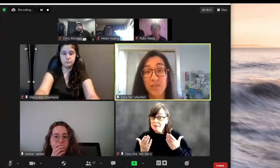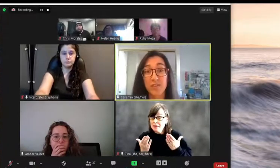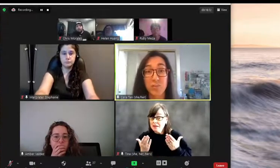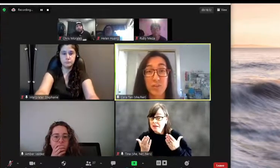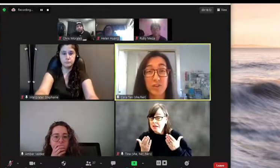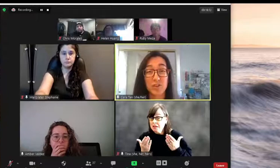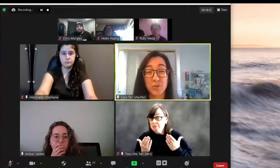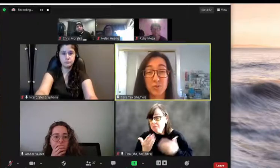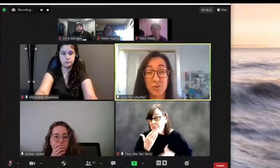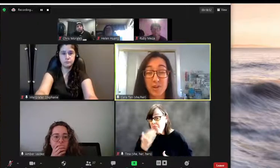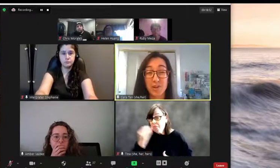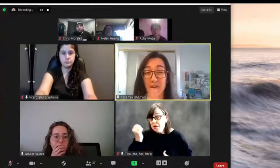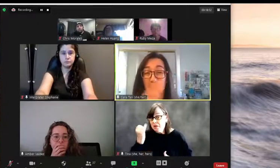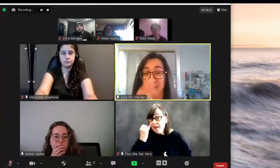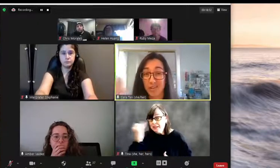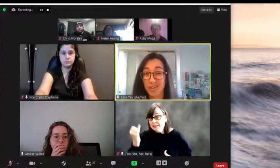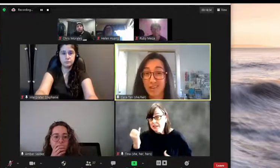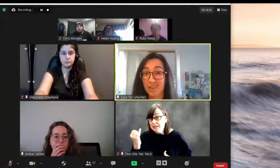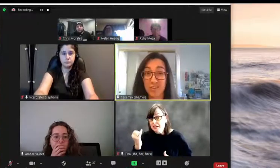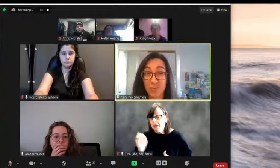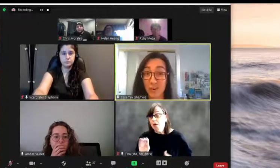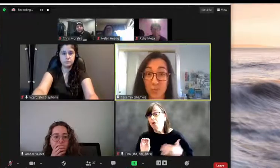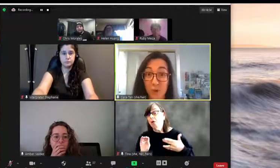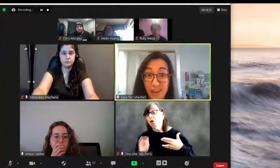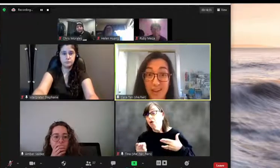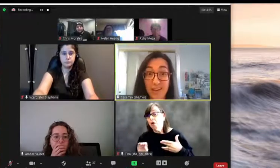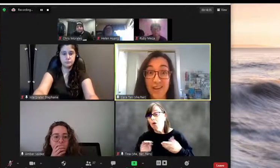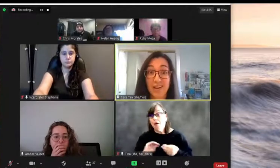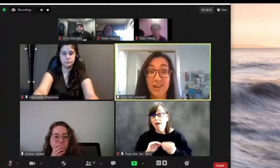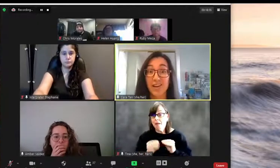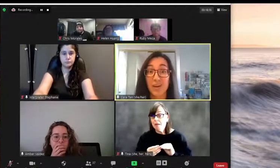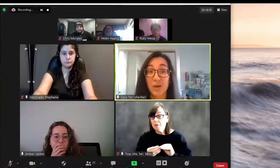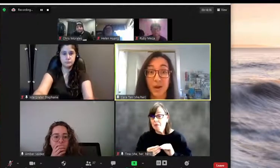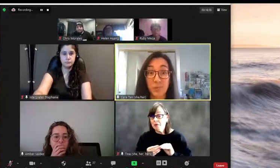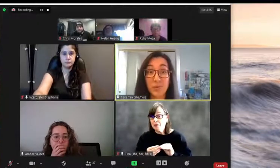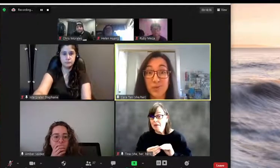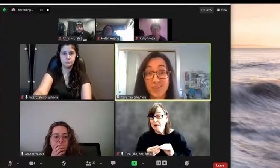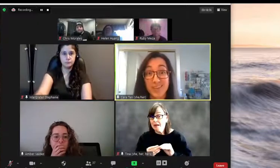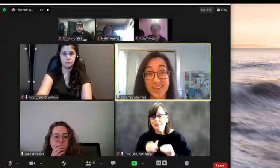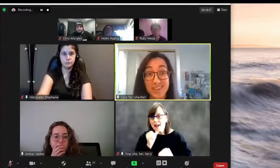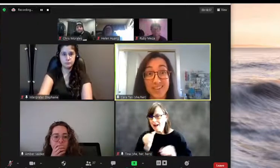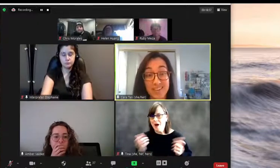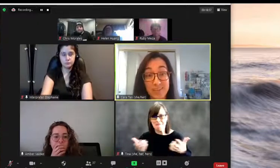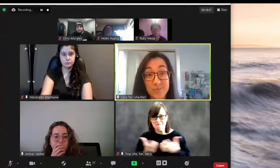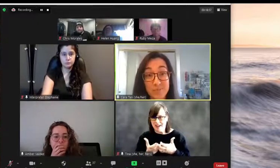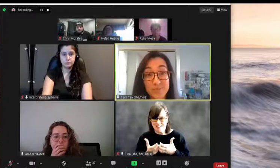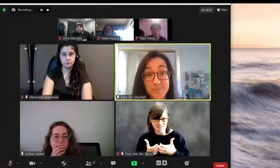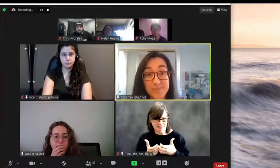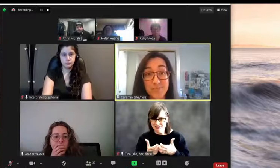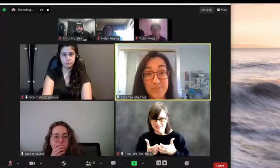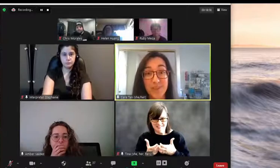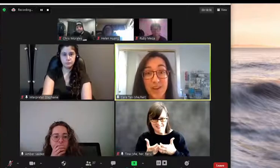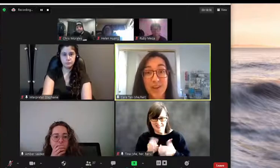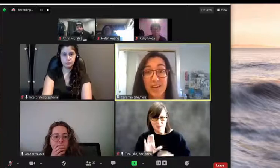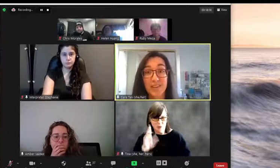was divisible by 2 in a certain way, I probably would have said yes to you. And the